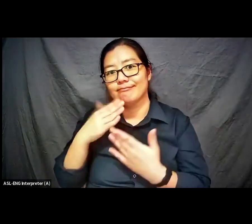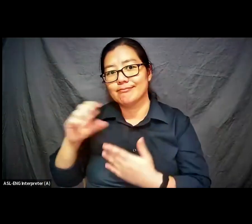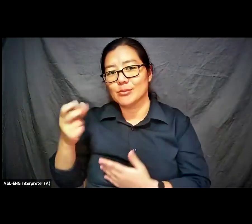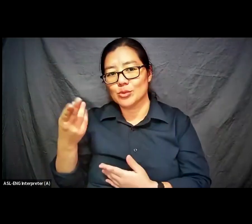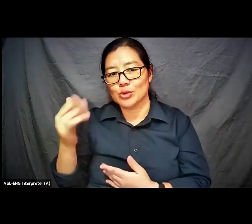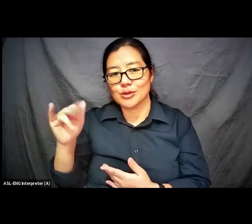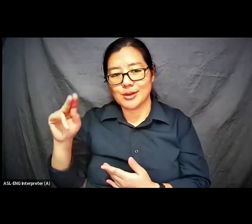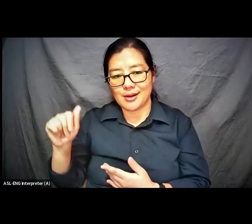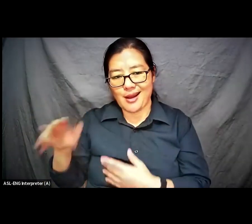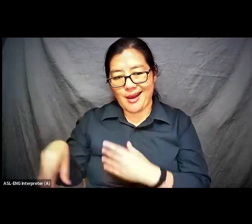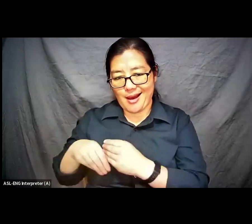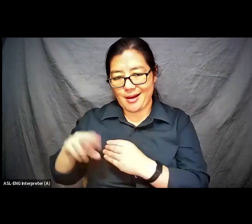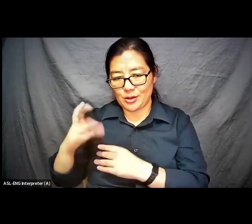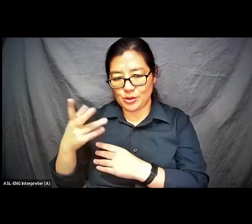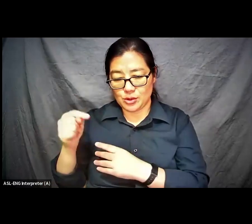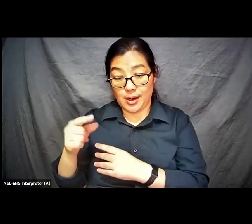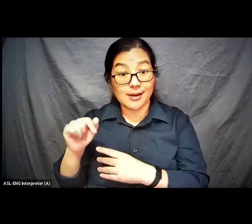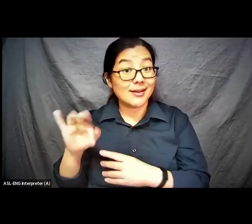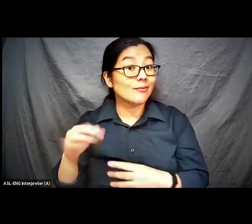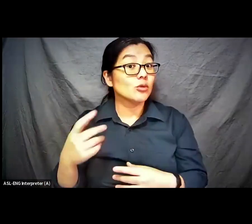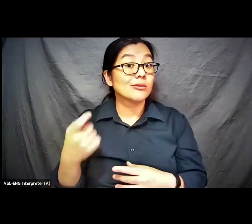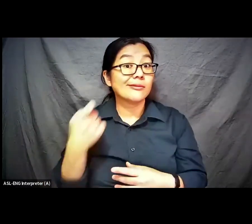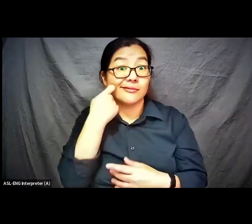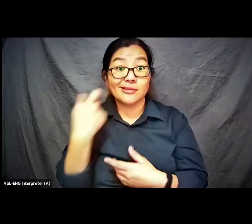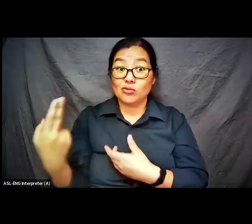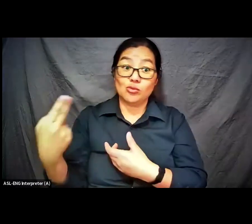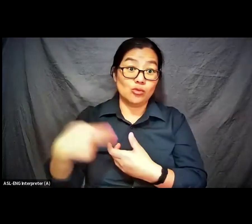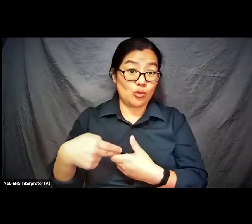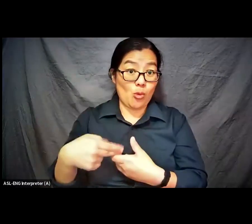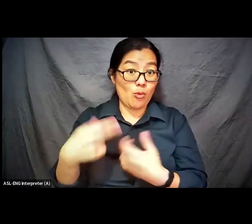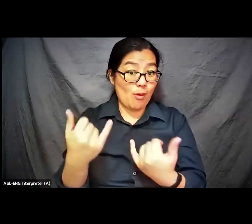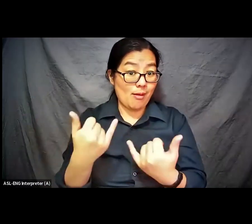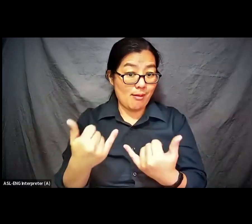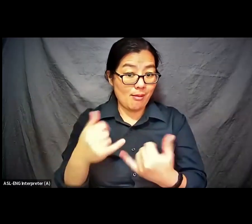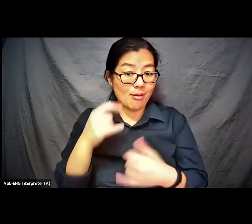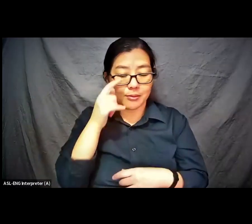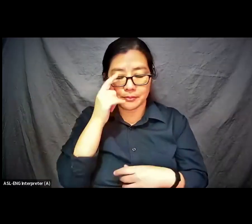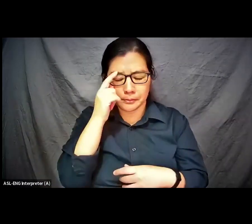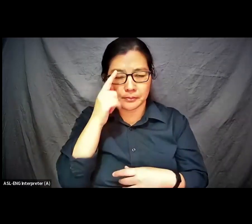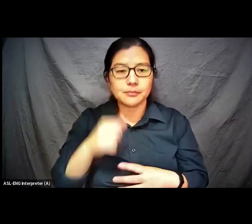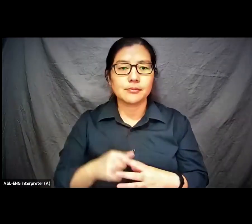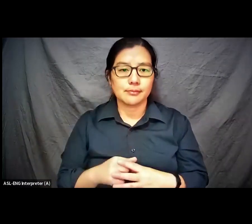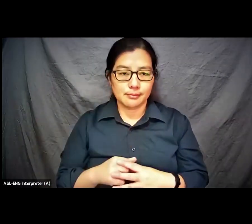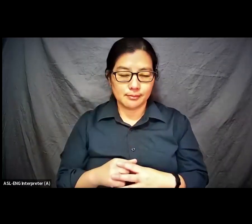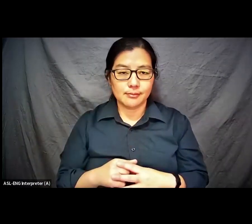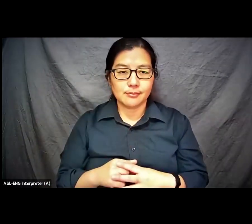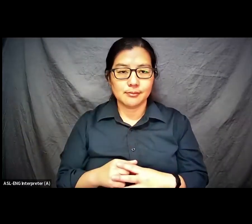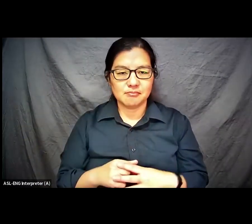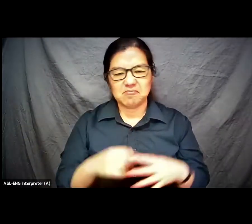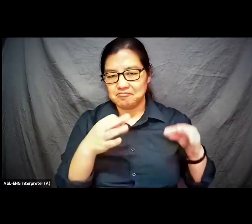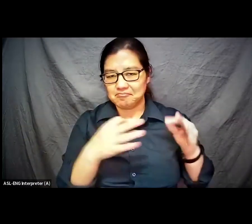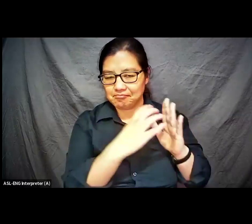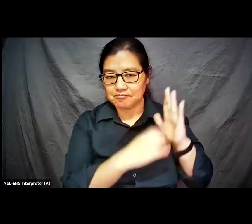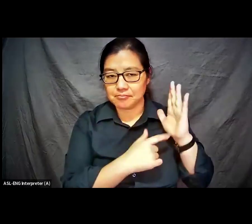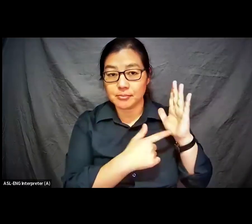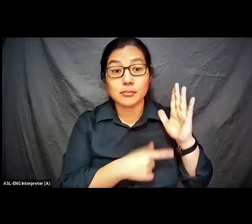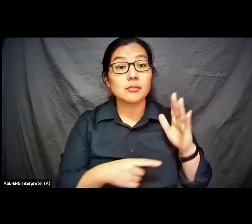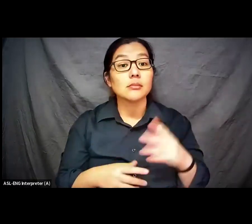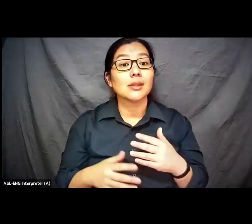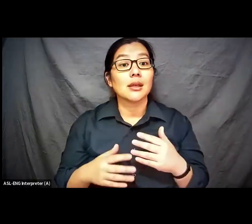will see two individual presentations. The first one will be from